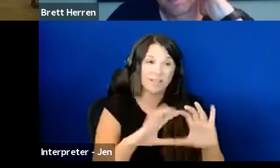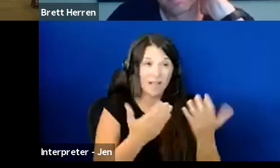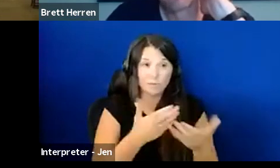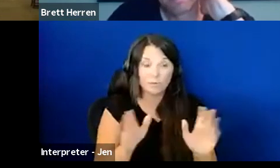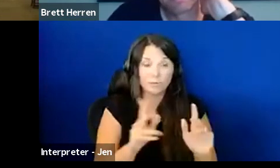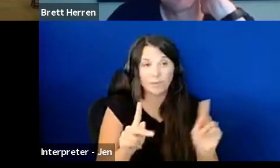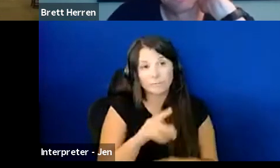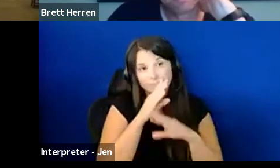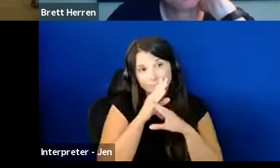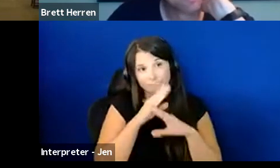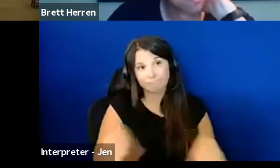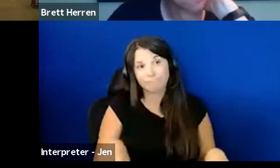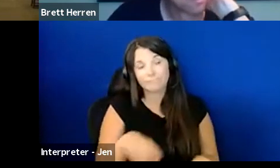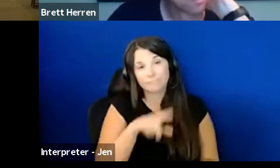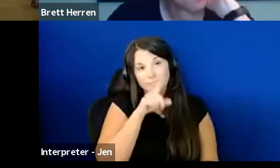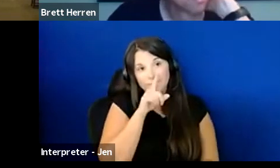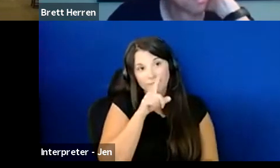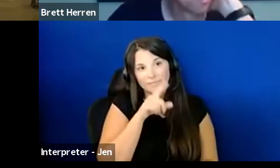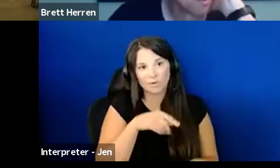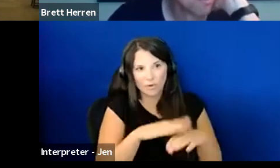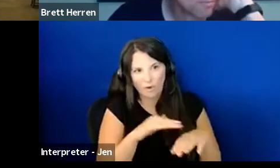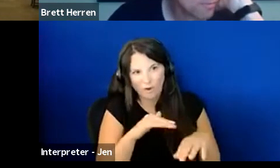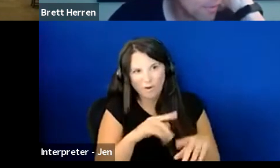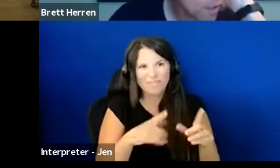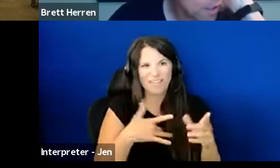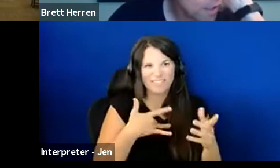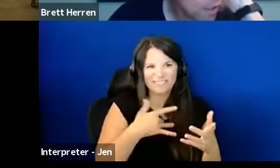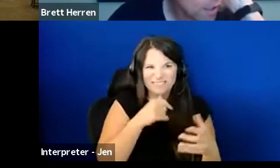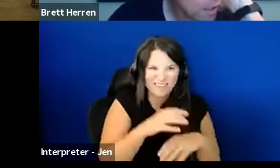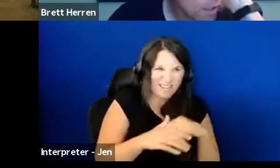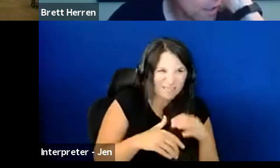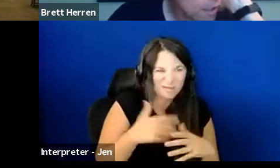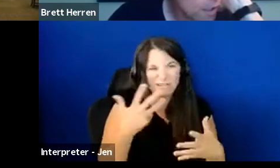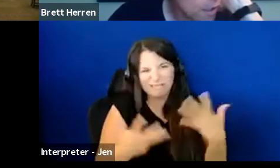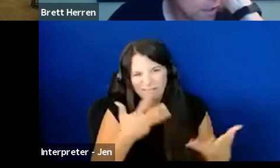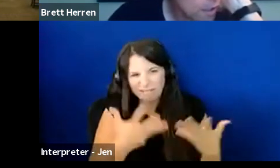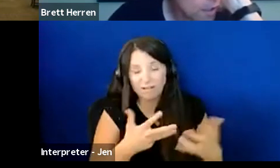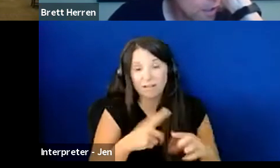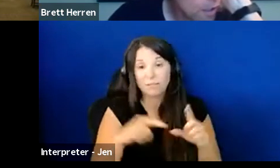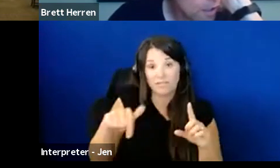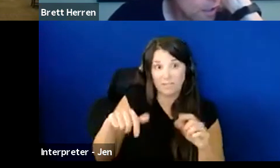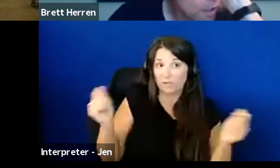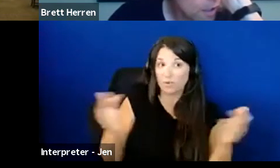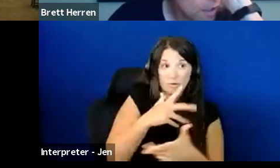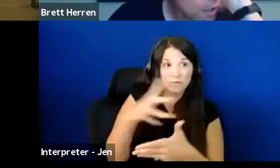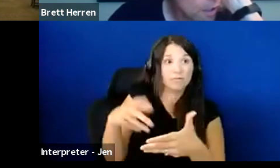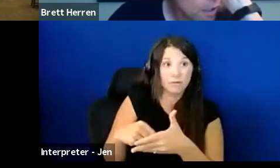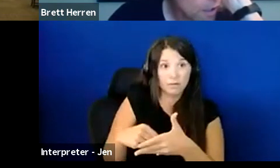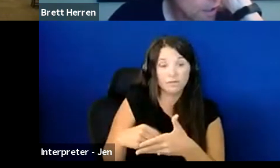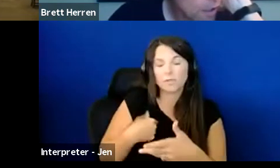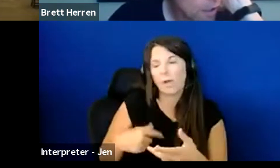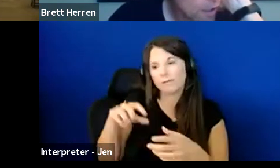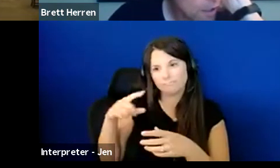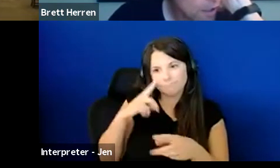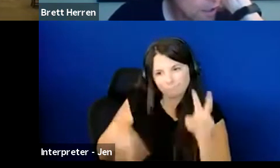You could call on them to make them uncomfortable and so forth. But this way, everybody does it. So I get a sense of what everybody